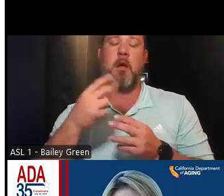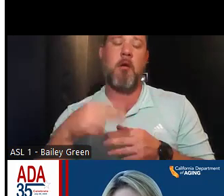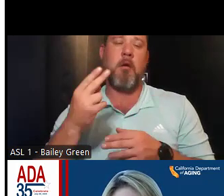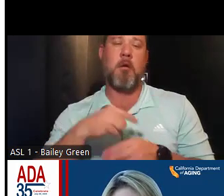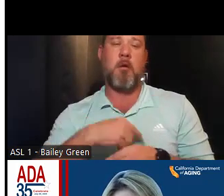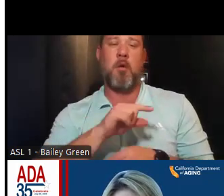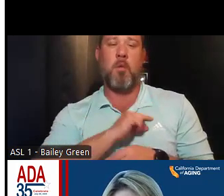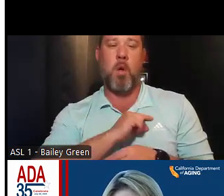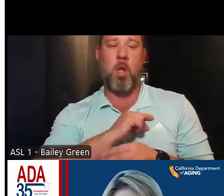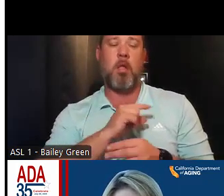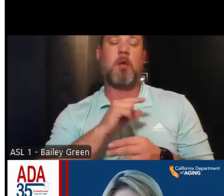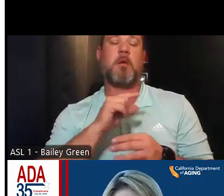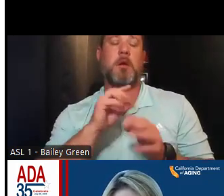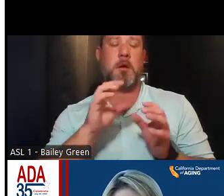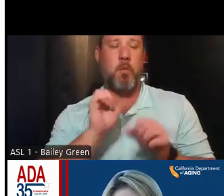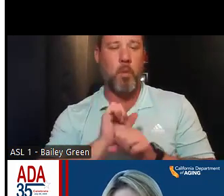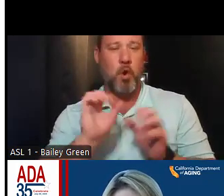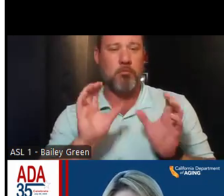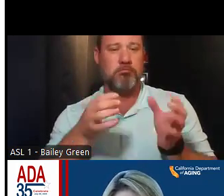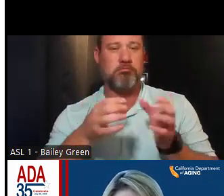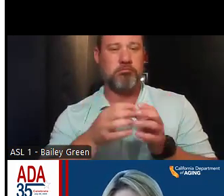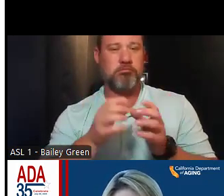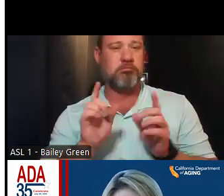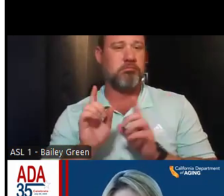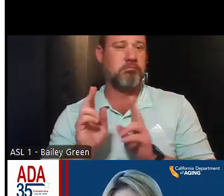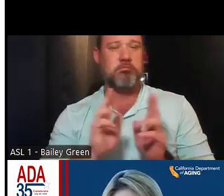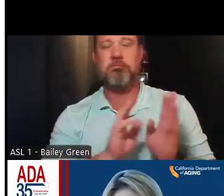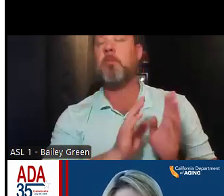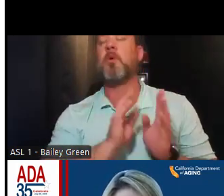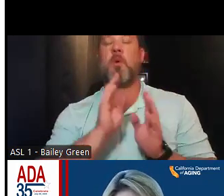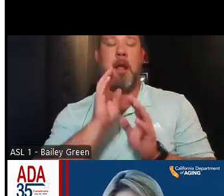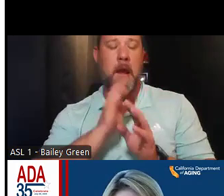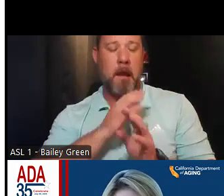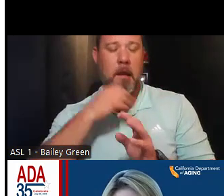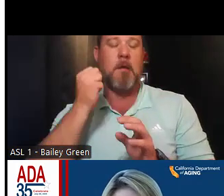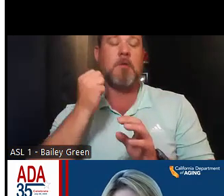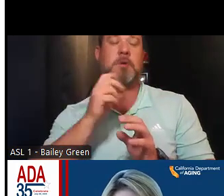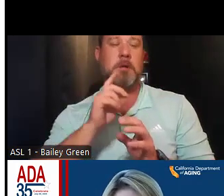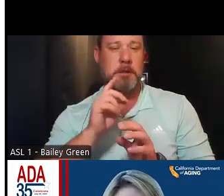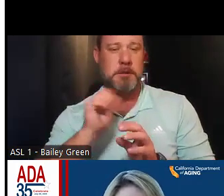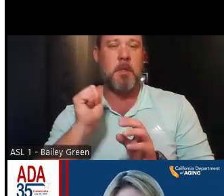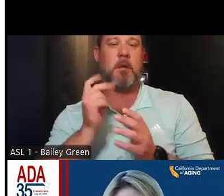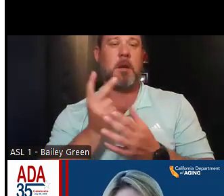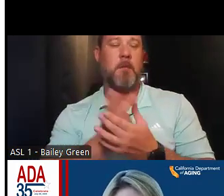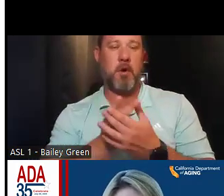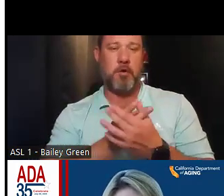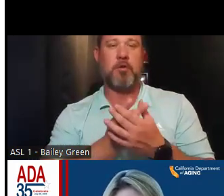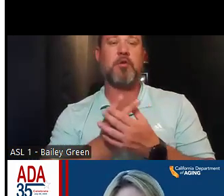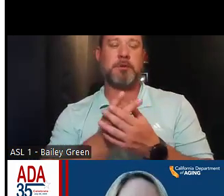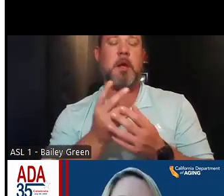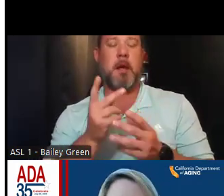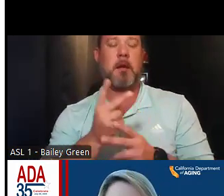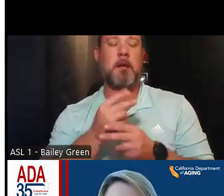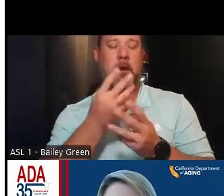quality workforce to meet the needs of all of those aging and disability partners, as well as